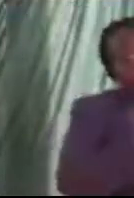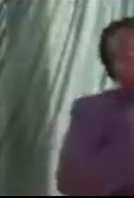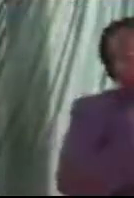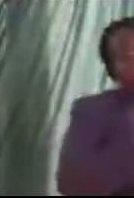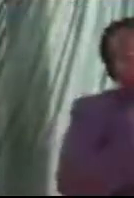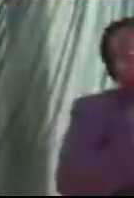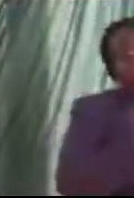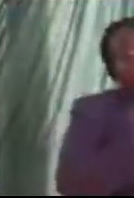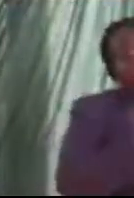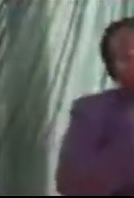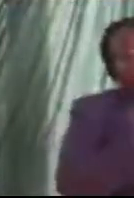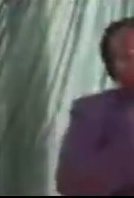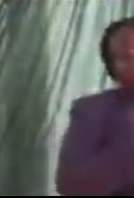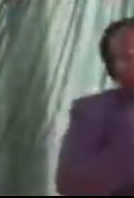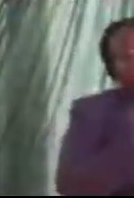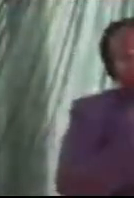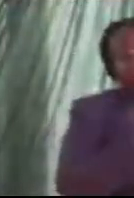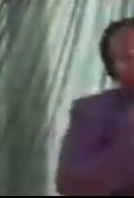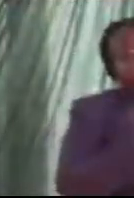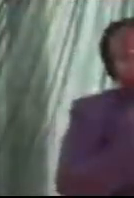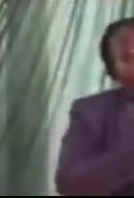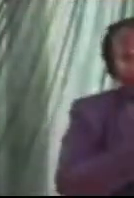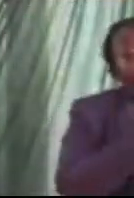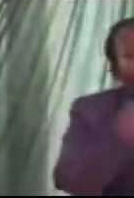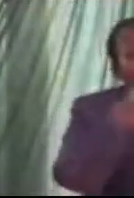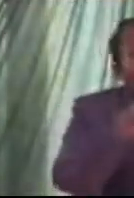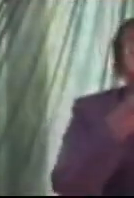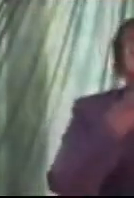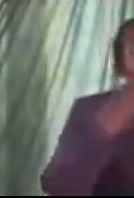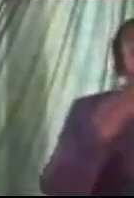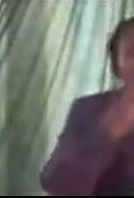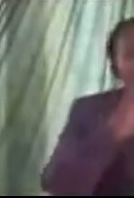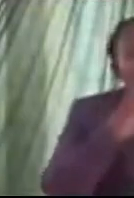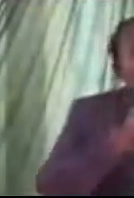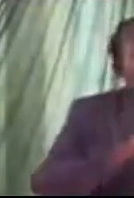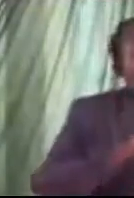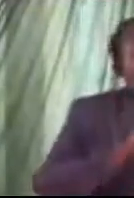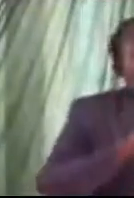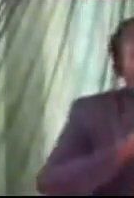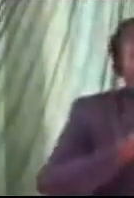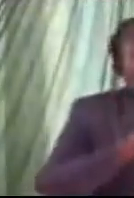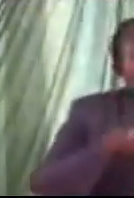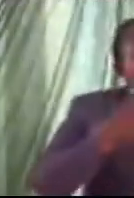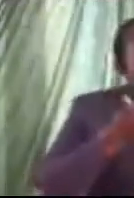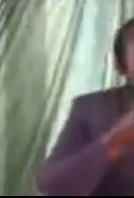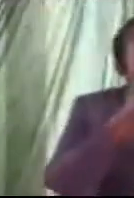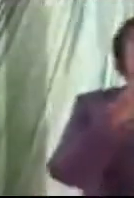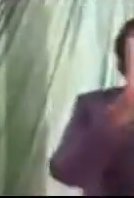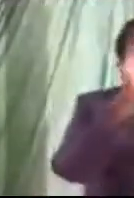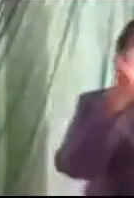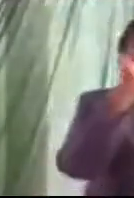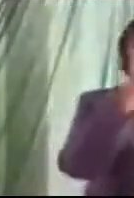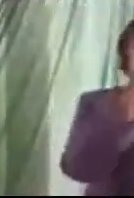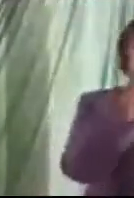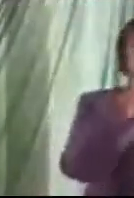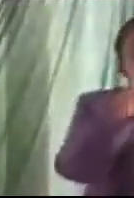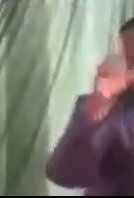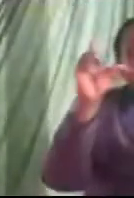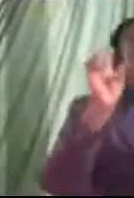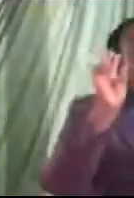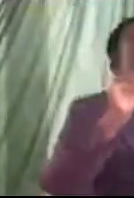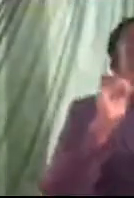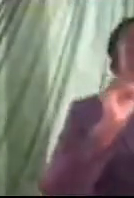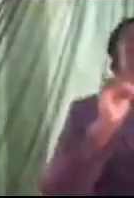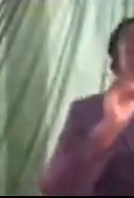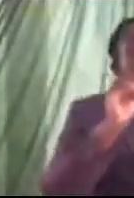in they were denied bail. They were not given bail for sedition. And they